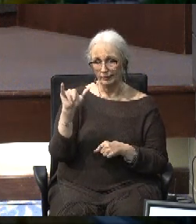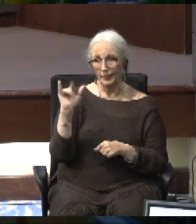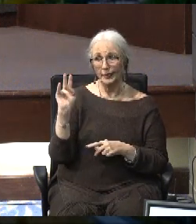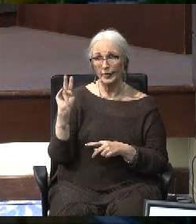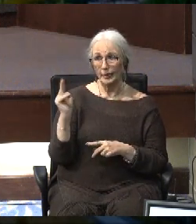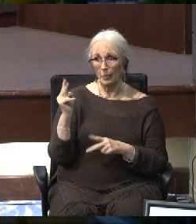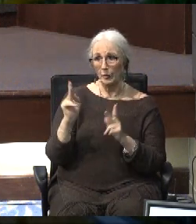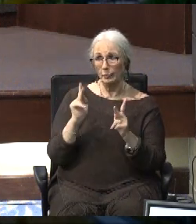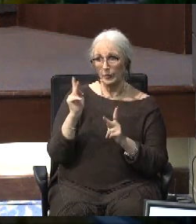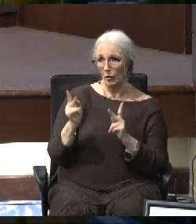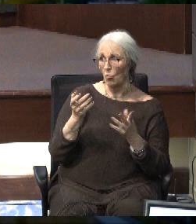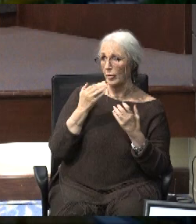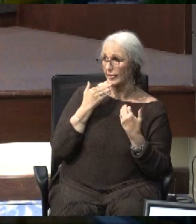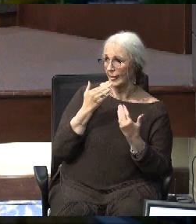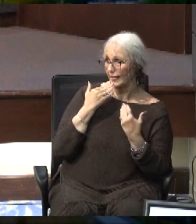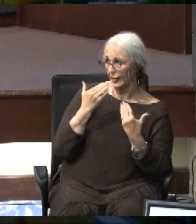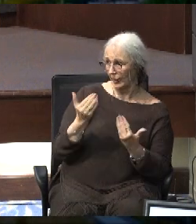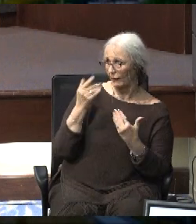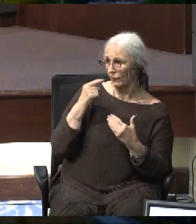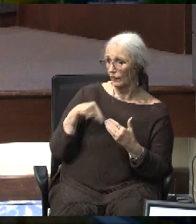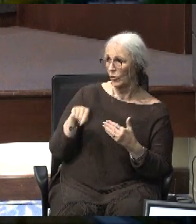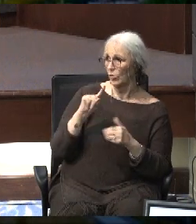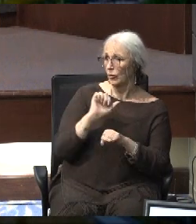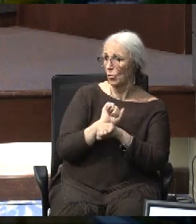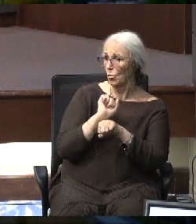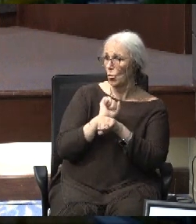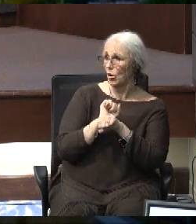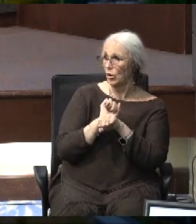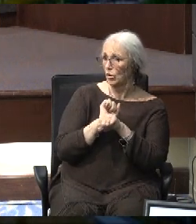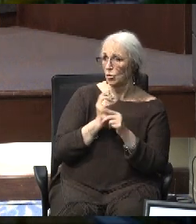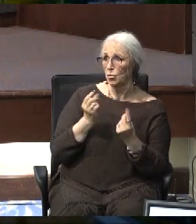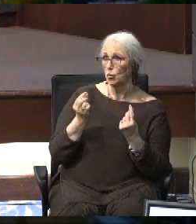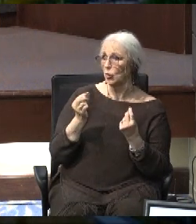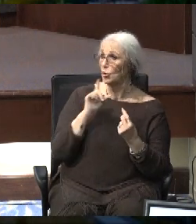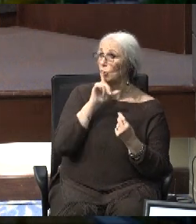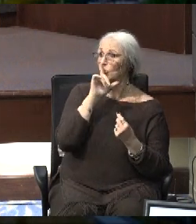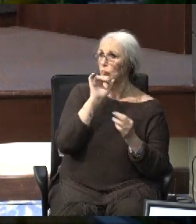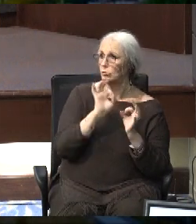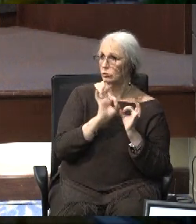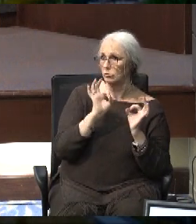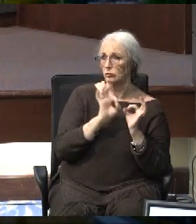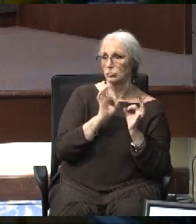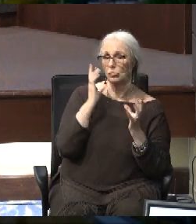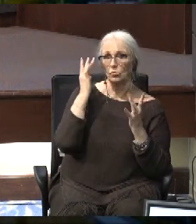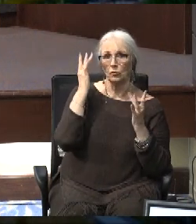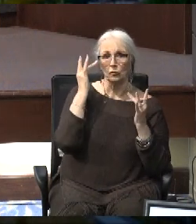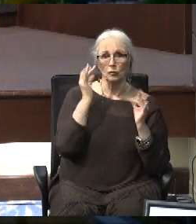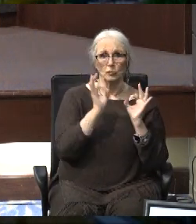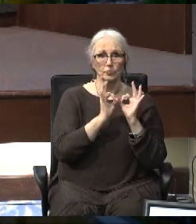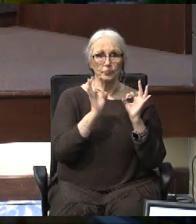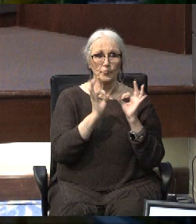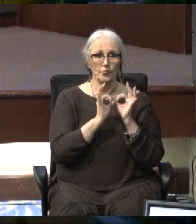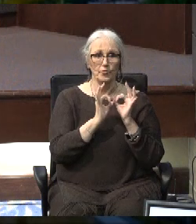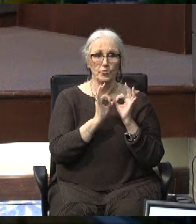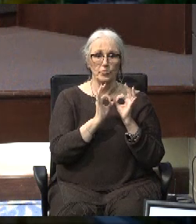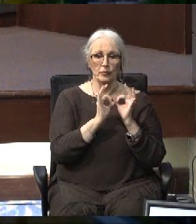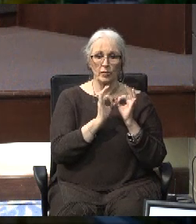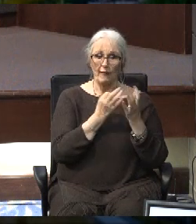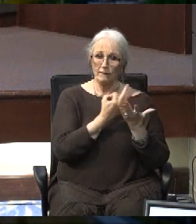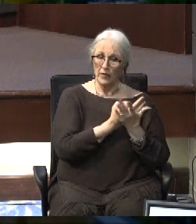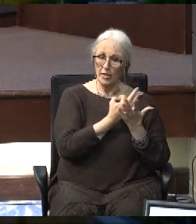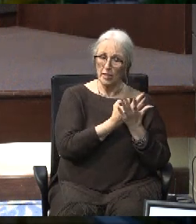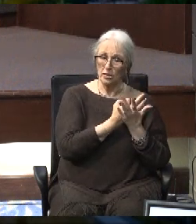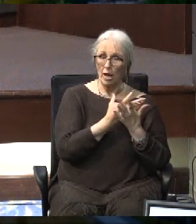the audience tonight and say thank you for the work they're doing, because it really matters. And the reason it matters is both